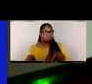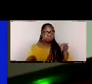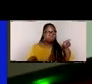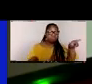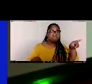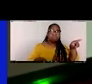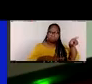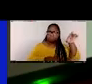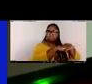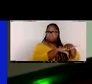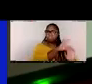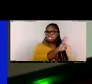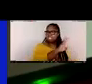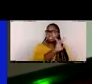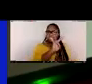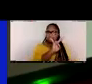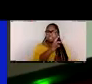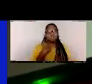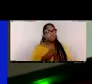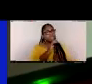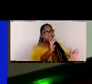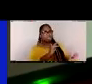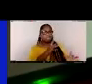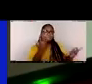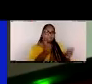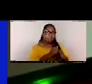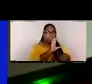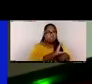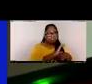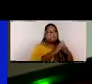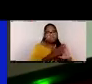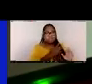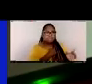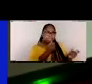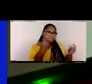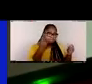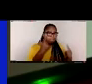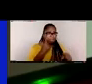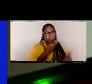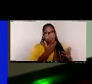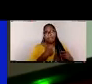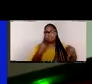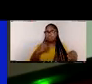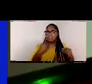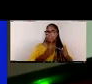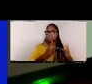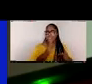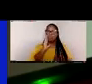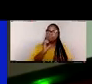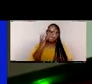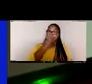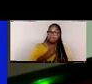at. We're in sympathy with the church considerations and with the community. Having a retail space would be lovely, although not on